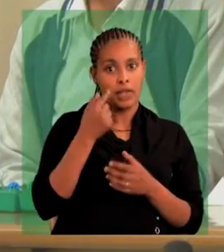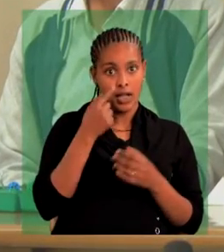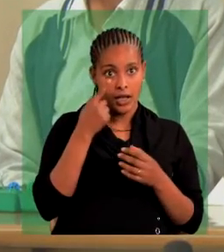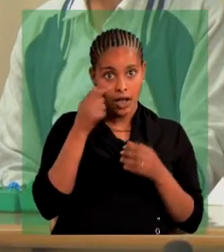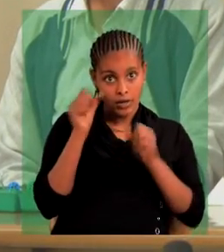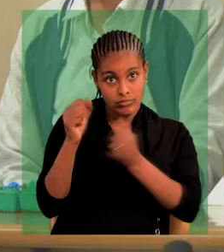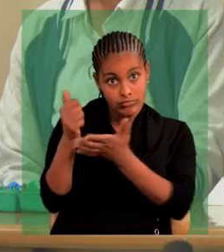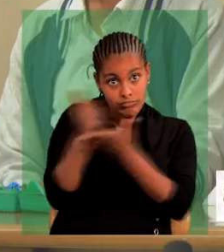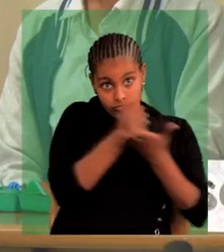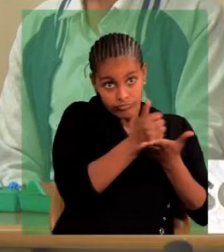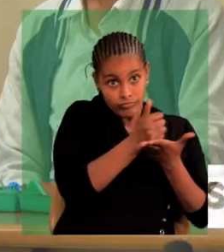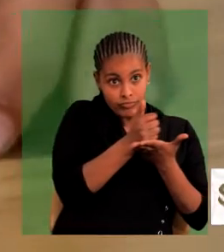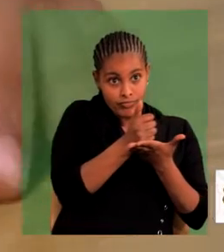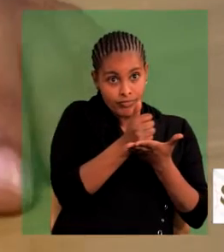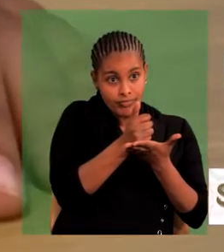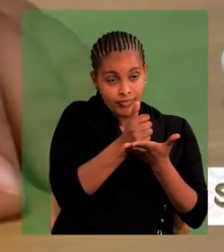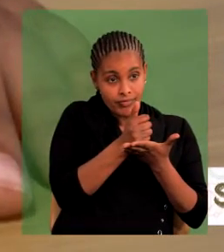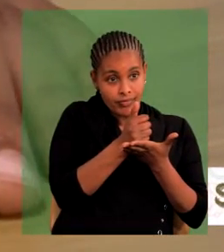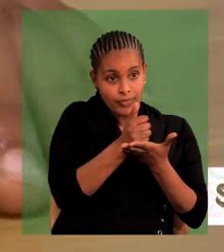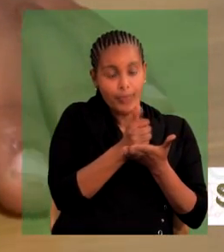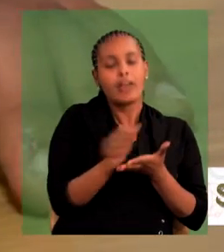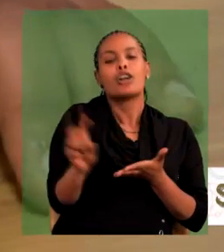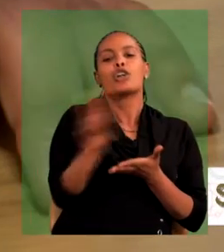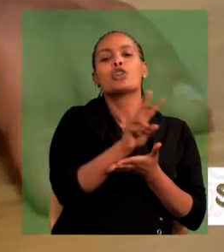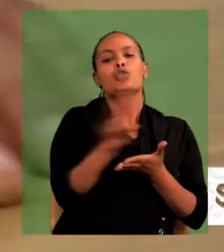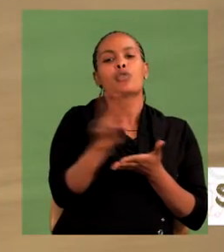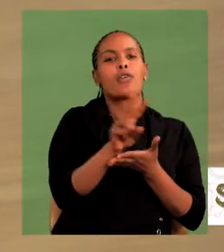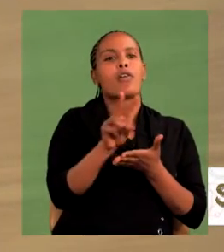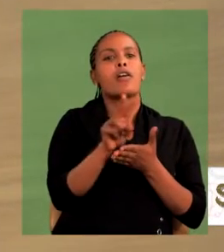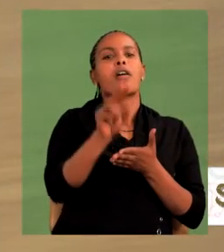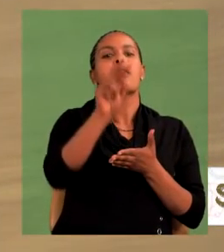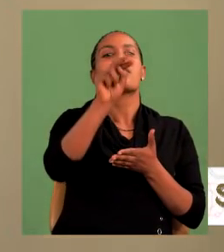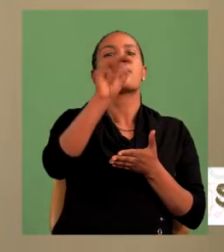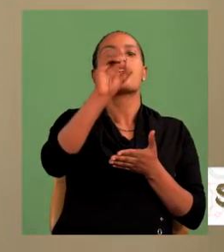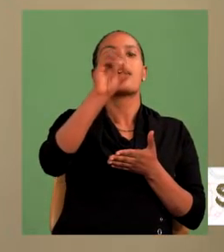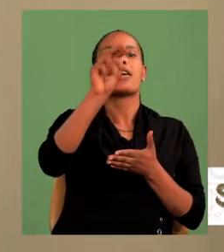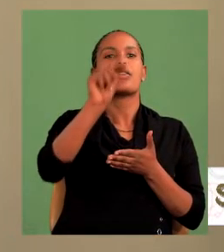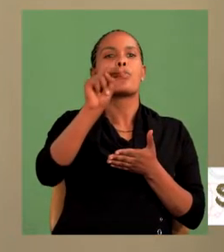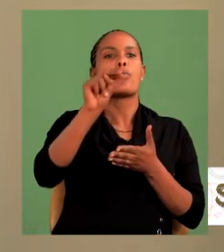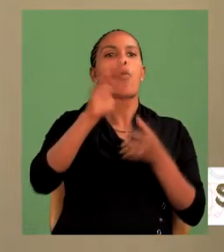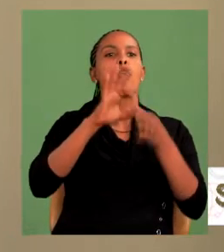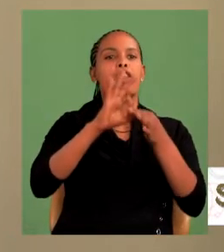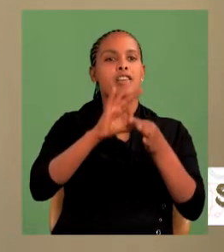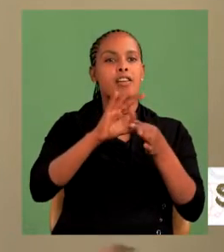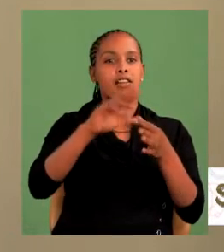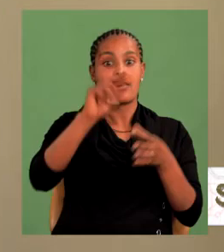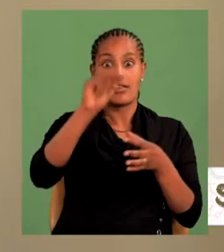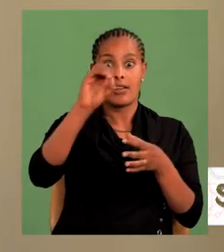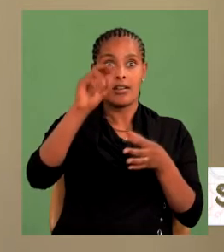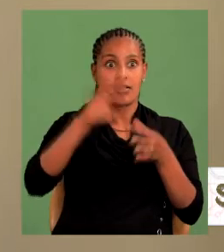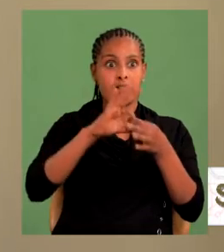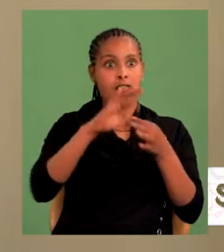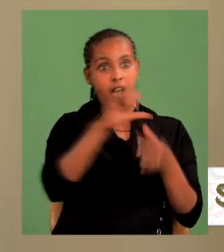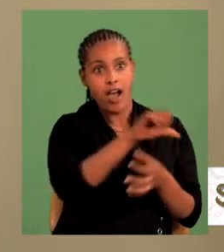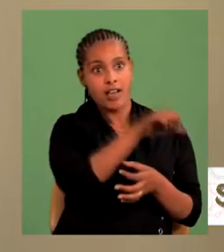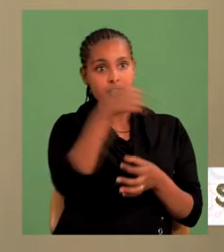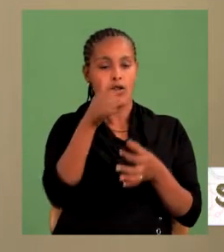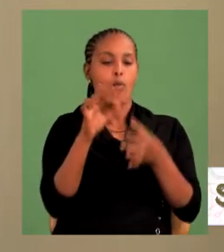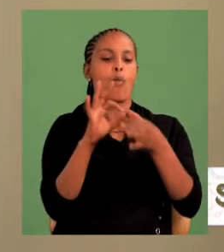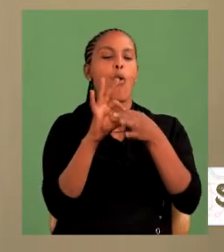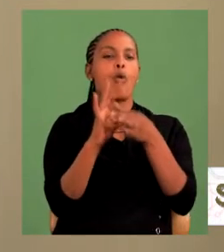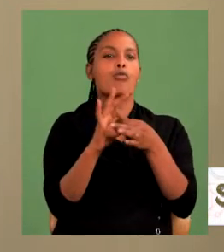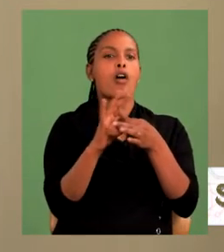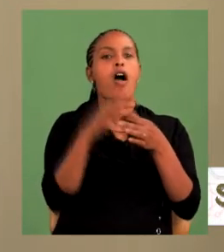Can you help him? The 2 of them are non-bonding, and the others are bonded to